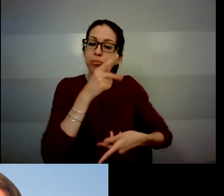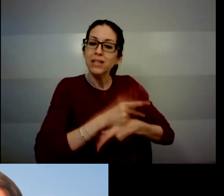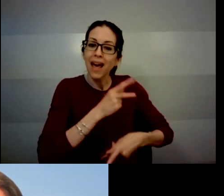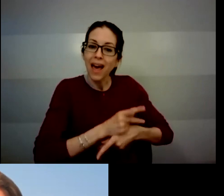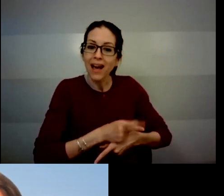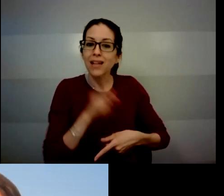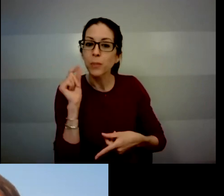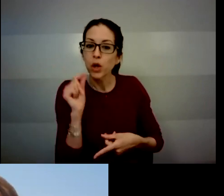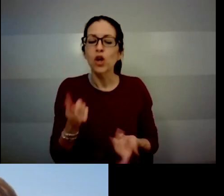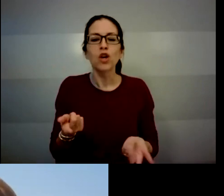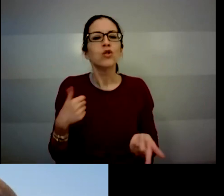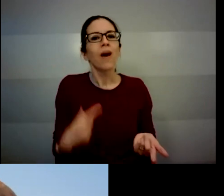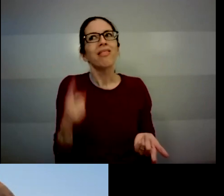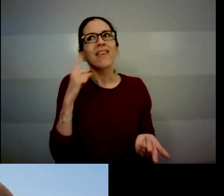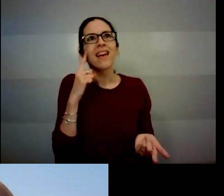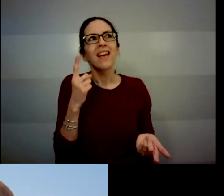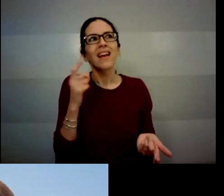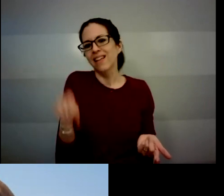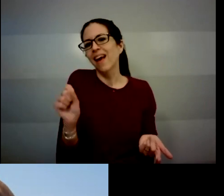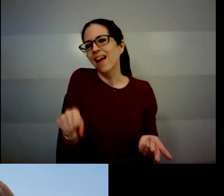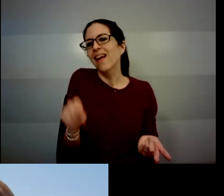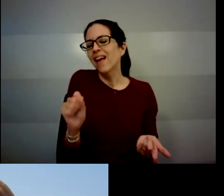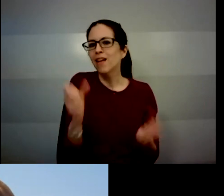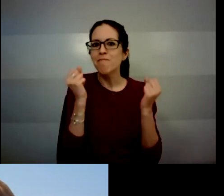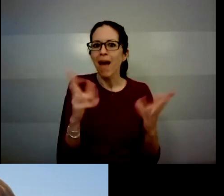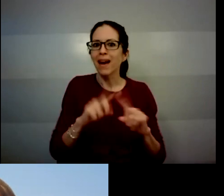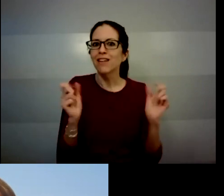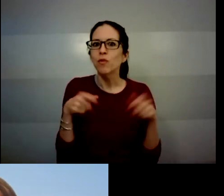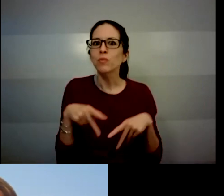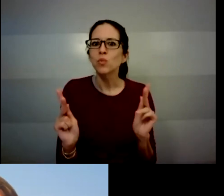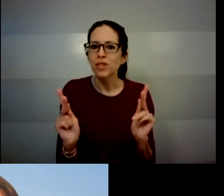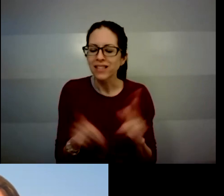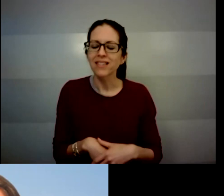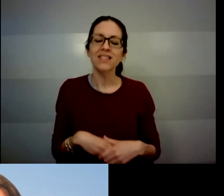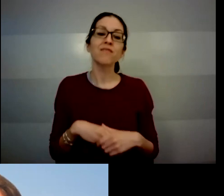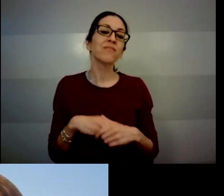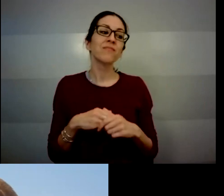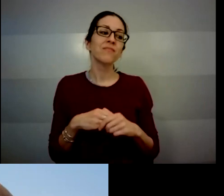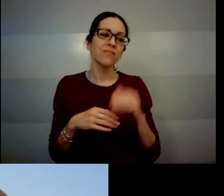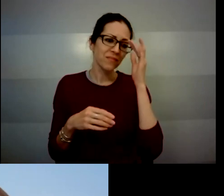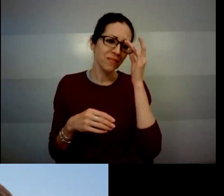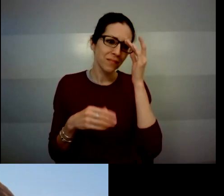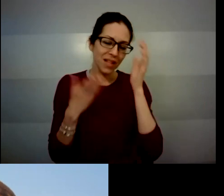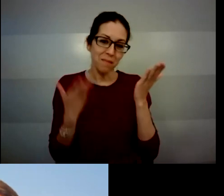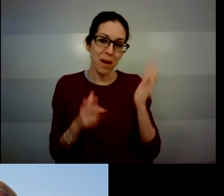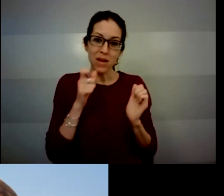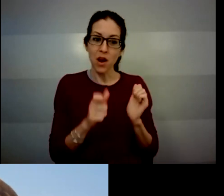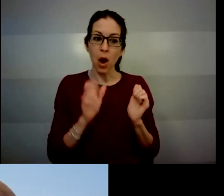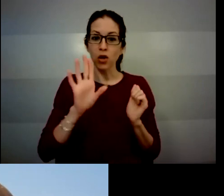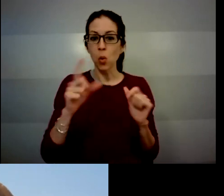groups. So I would say, there's a lot of different opportunities. They may not be your